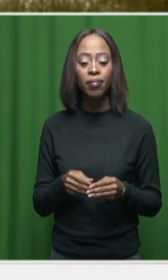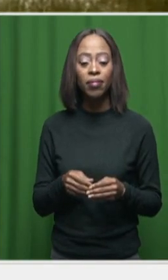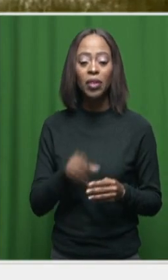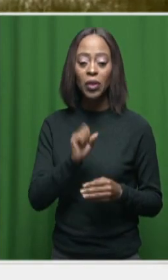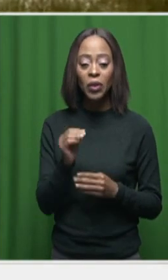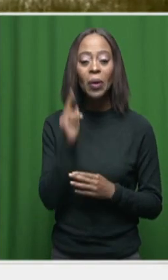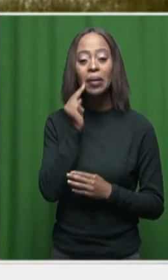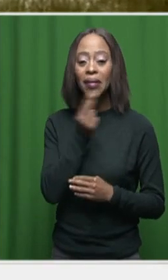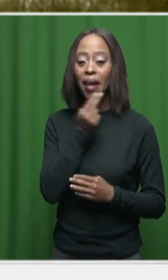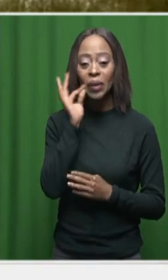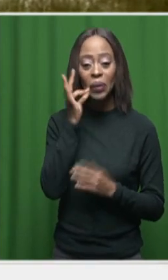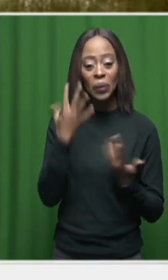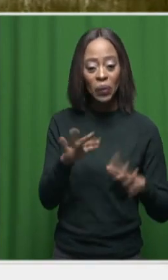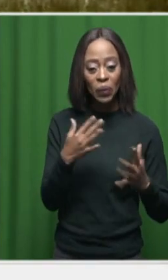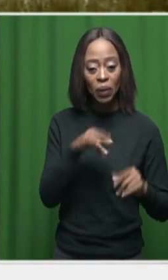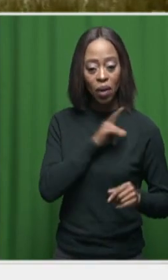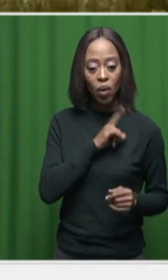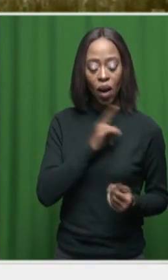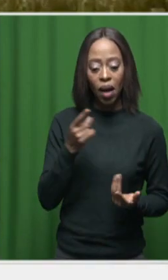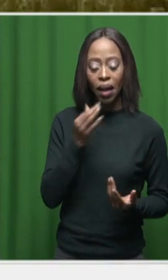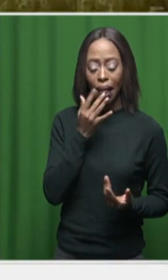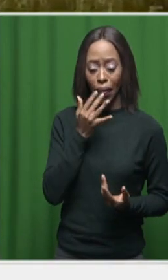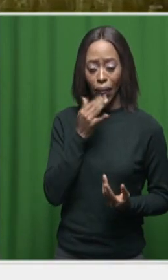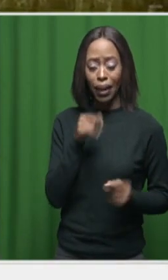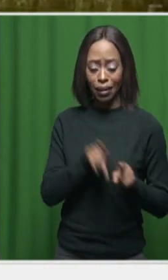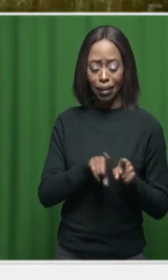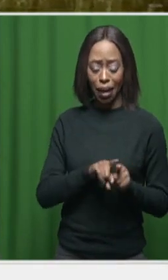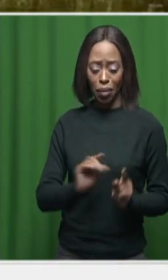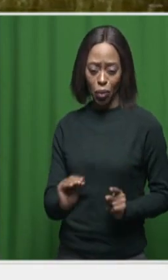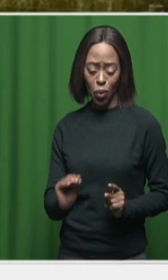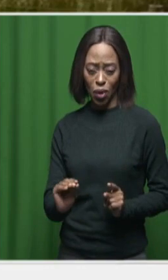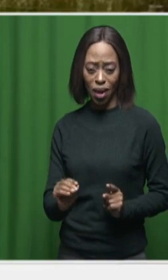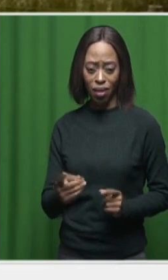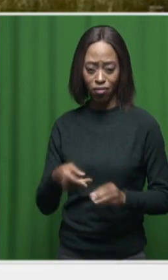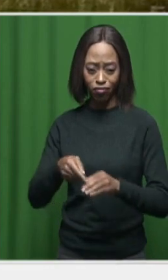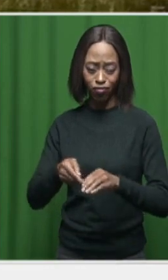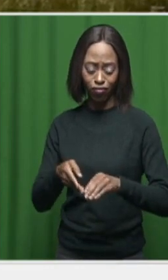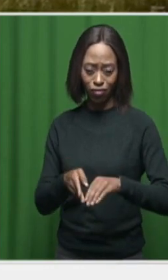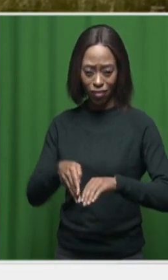So it's nice and sweet. We've actually got some chili on that butternut.